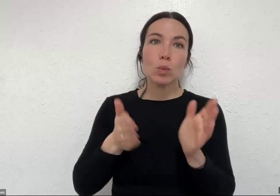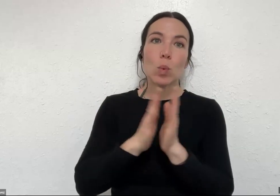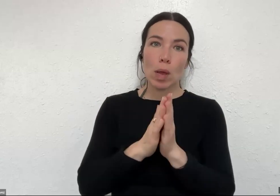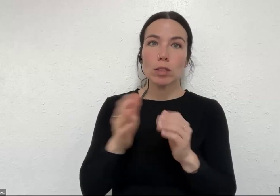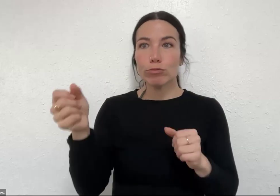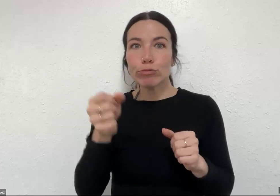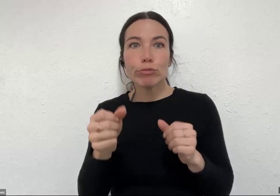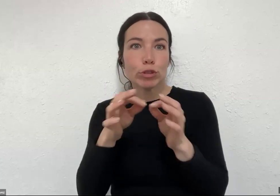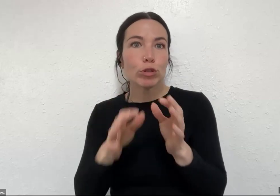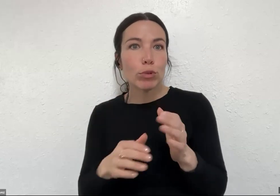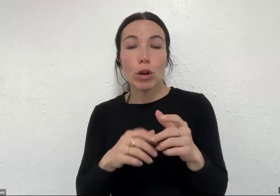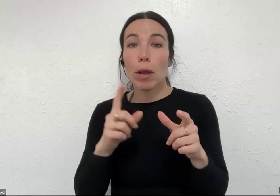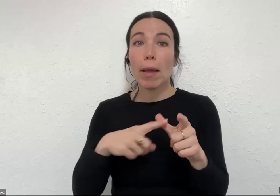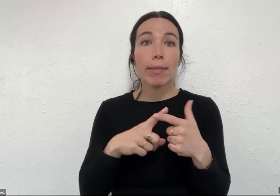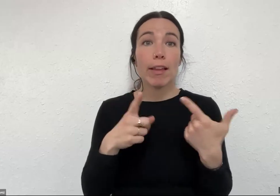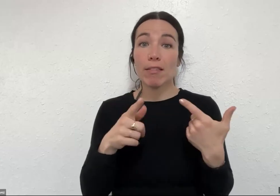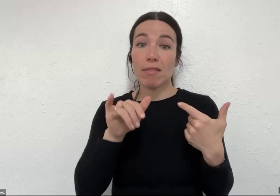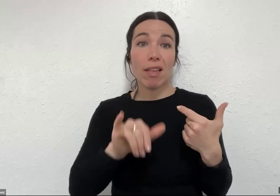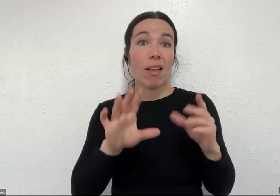then we can go from there.